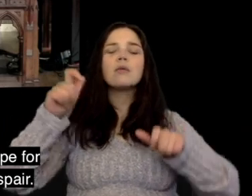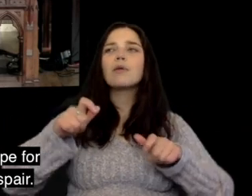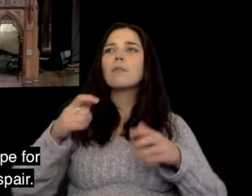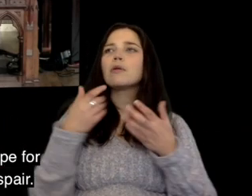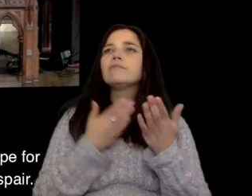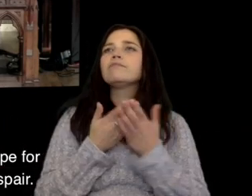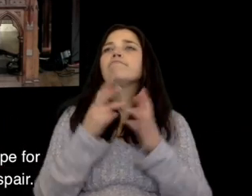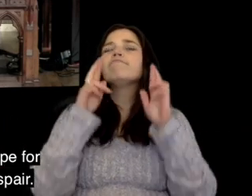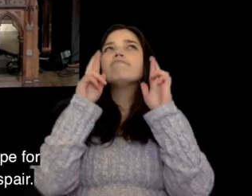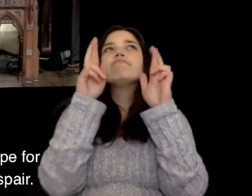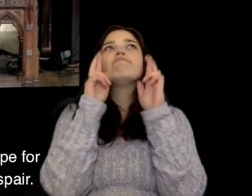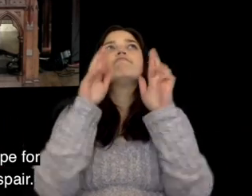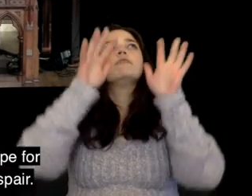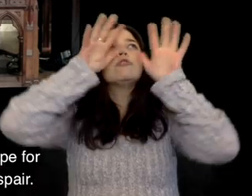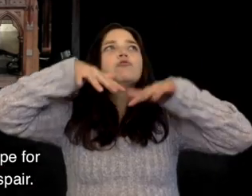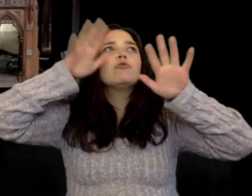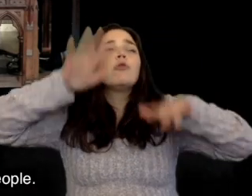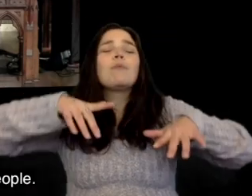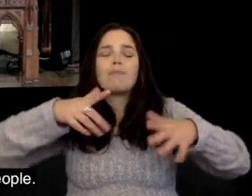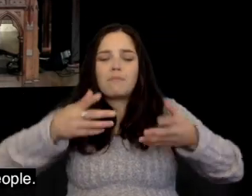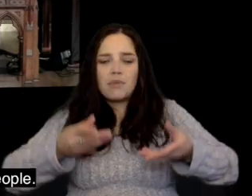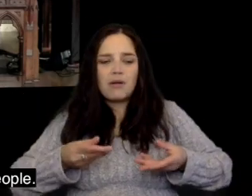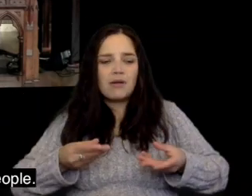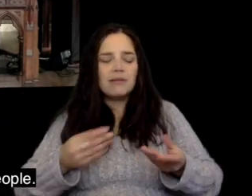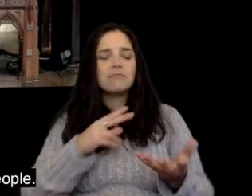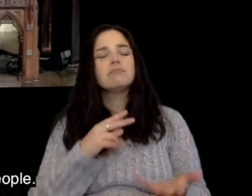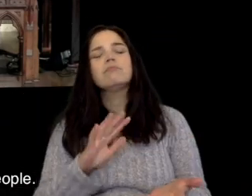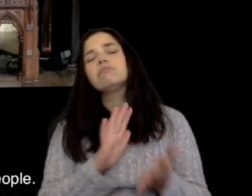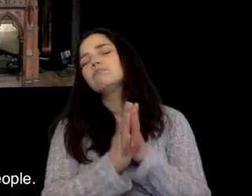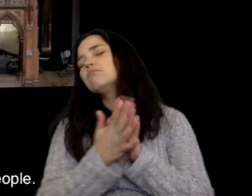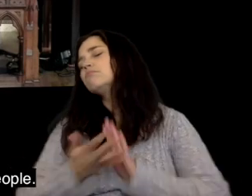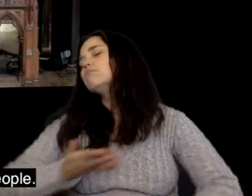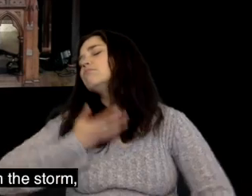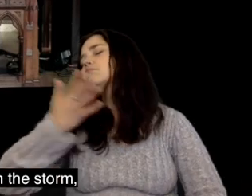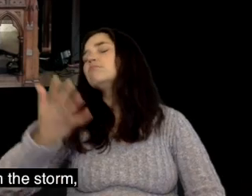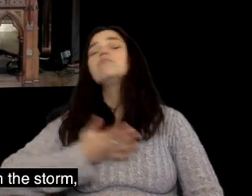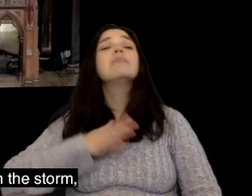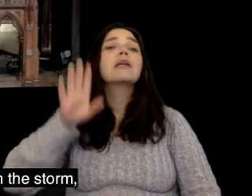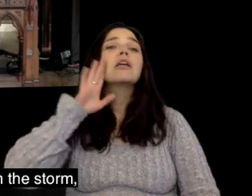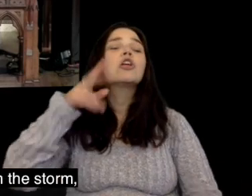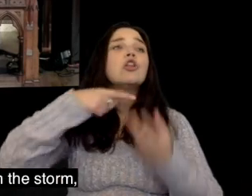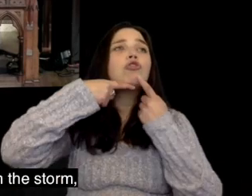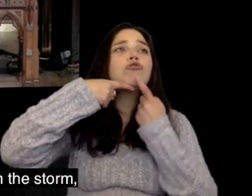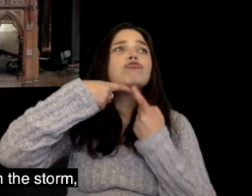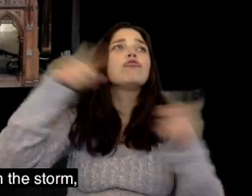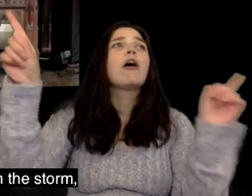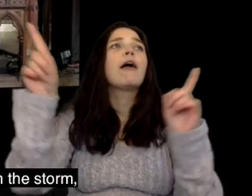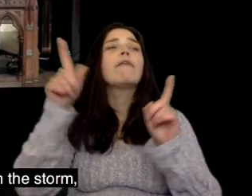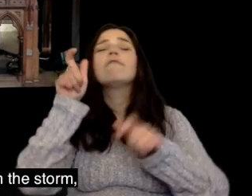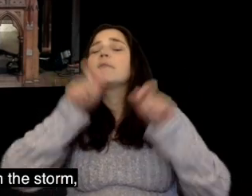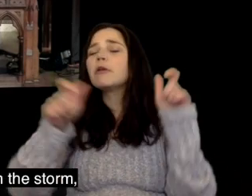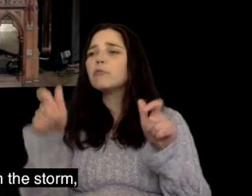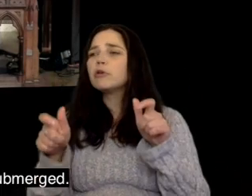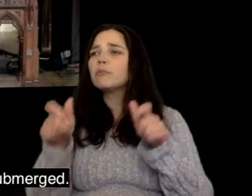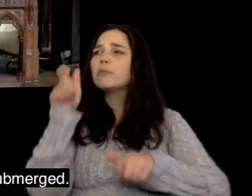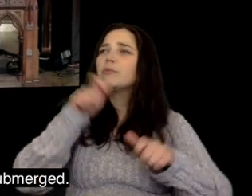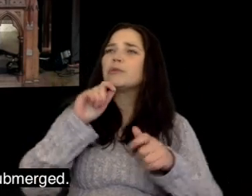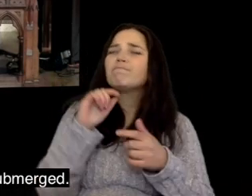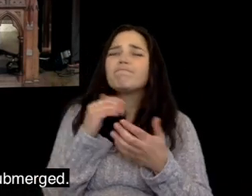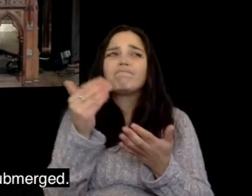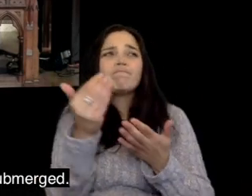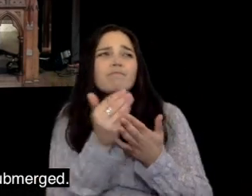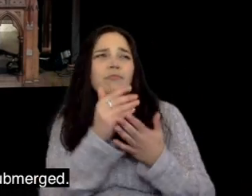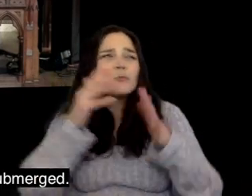People who sow in hope for rain but reap only despair. Hear the cry of the people. People